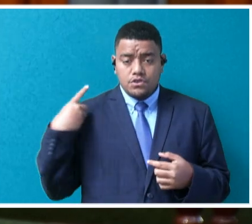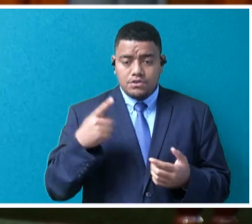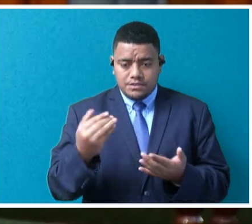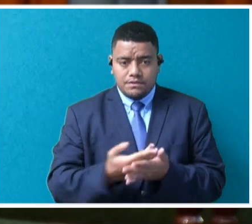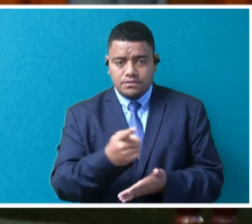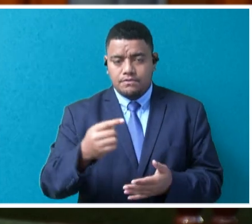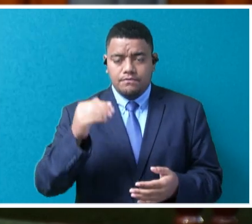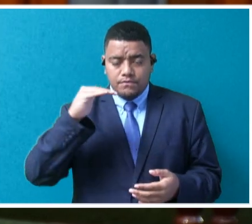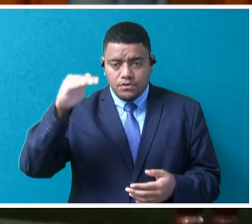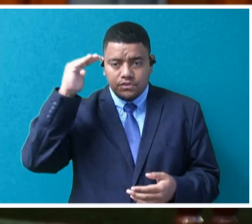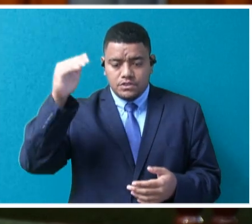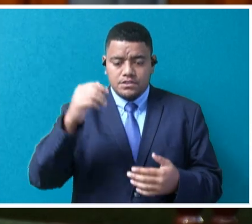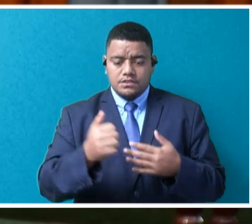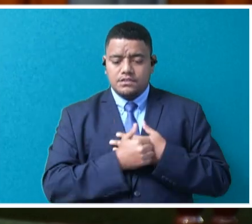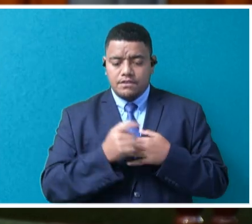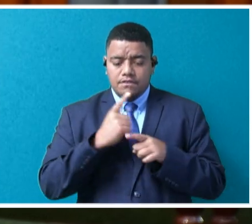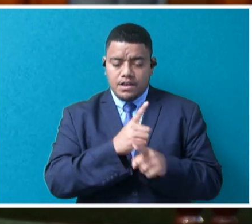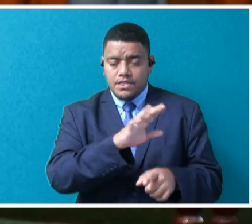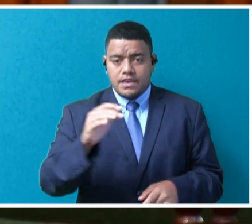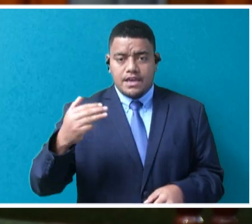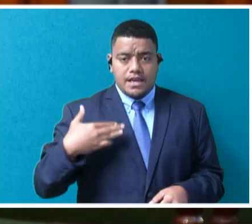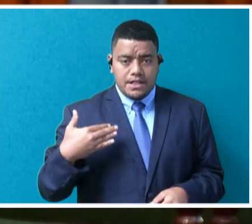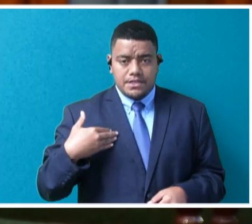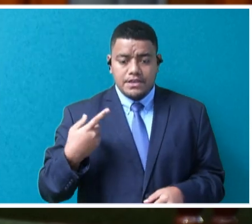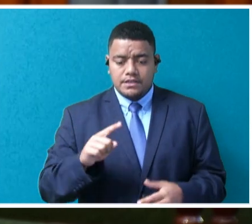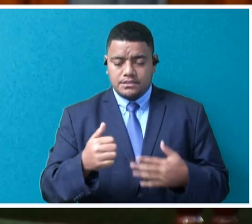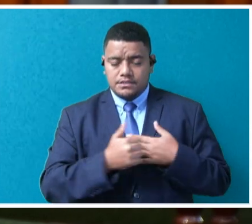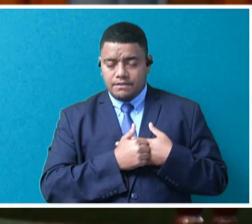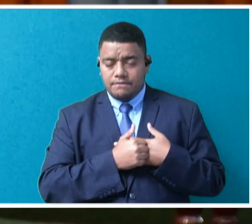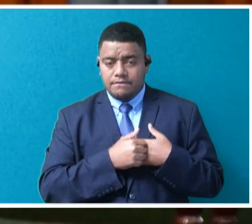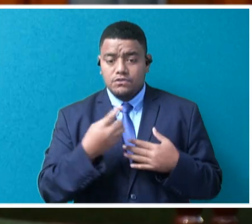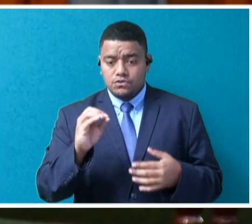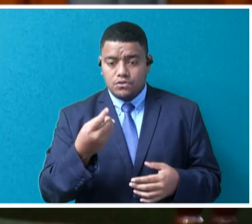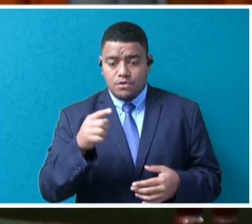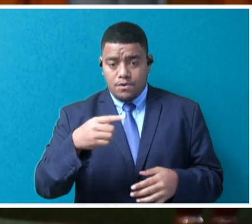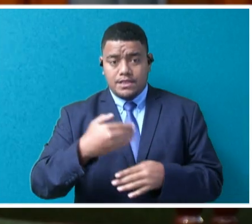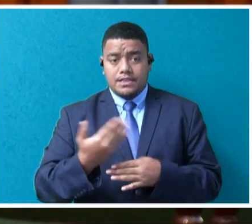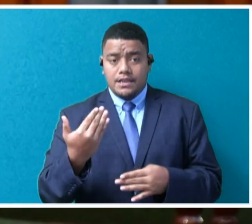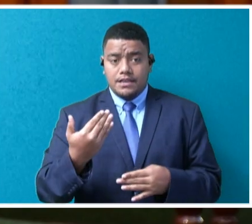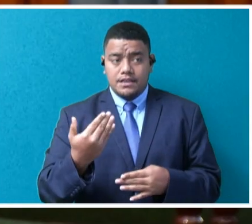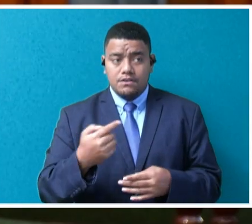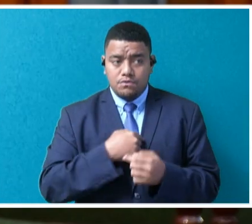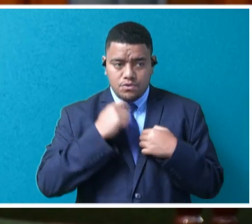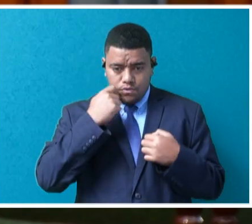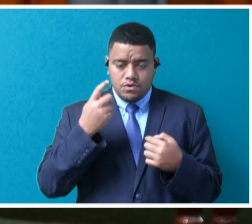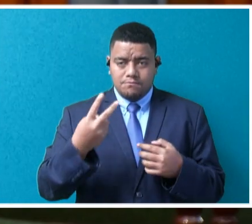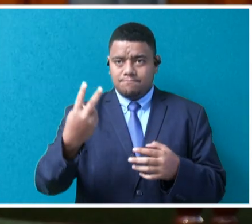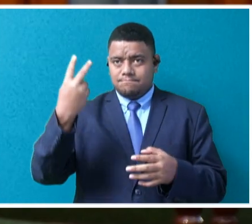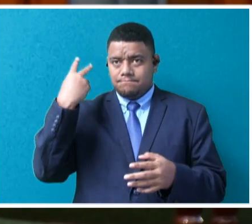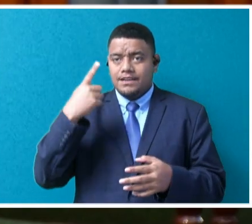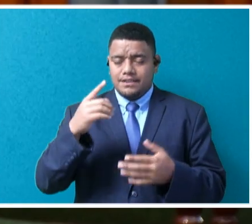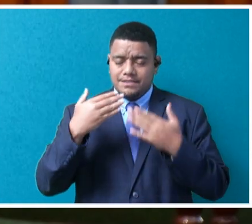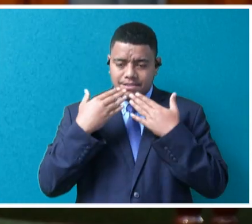future, safeguard their health, safety, and well-being, so that one day we will look back and acknowledge